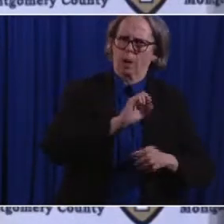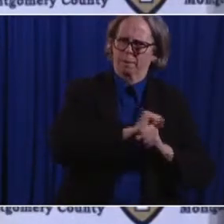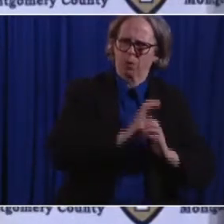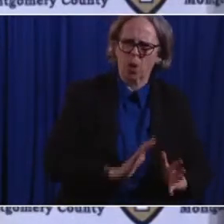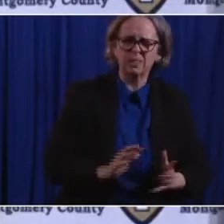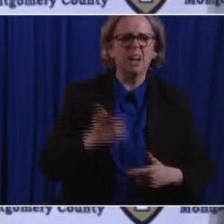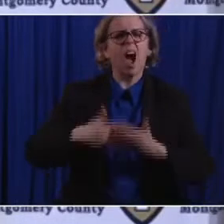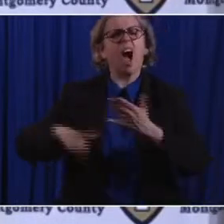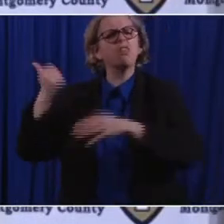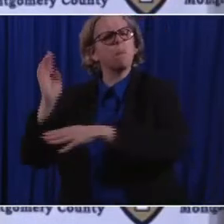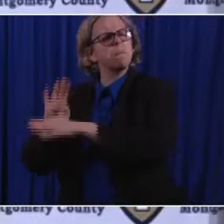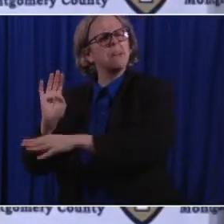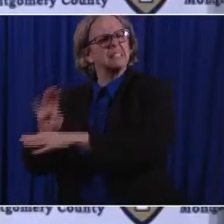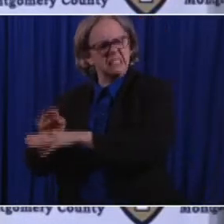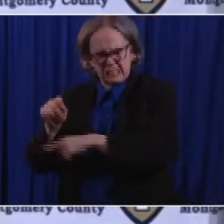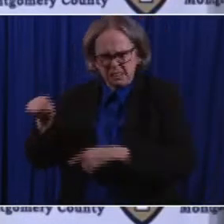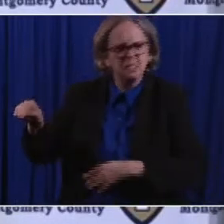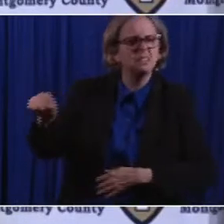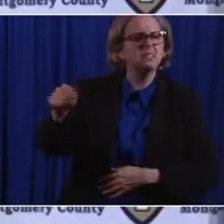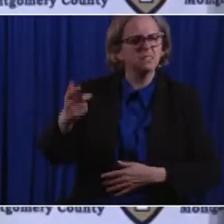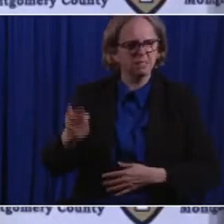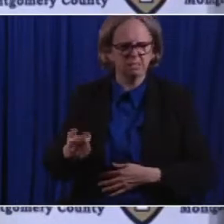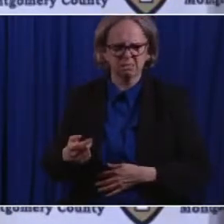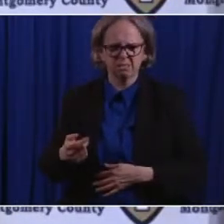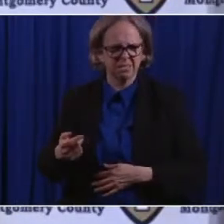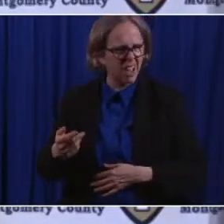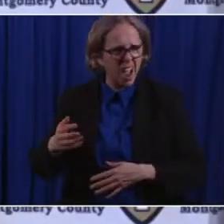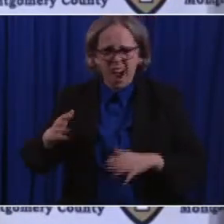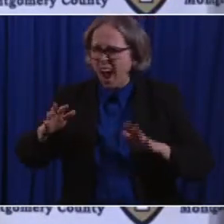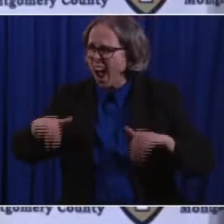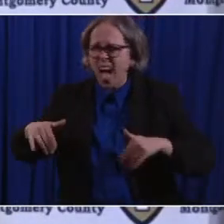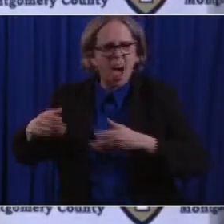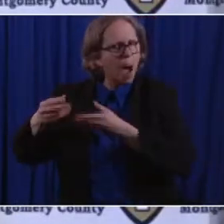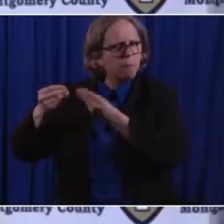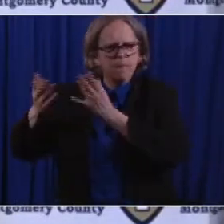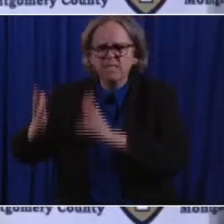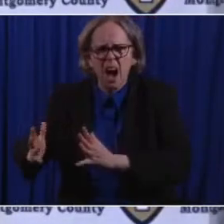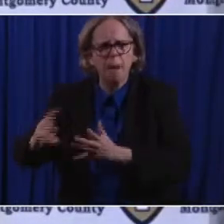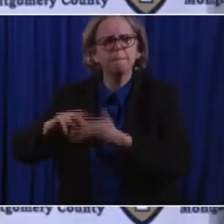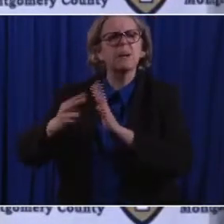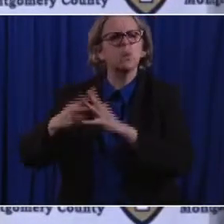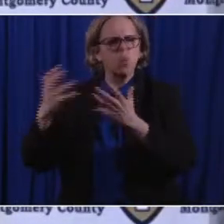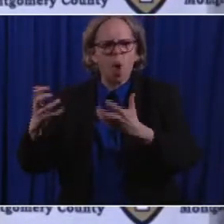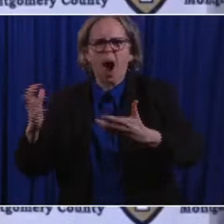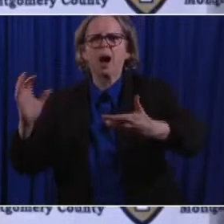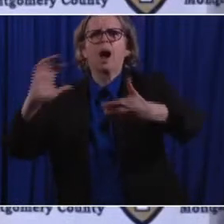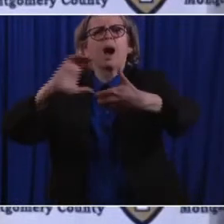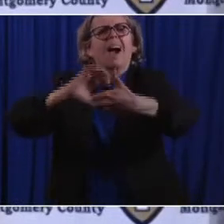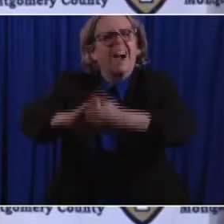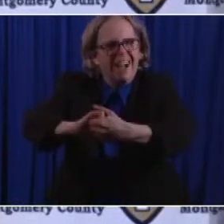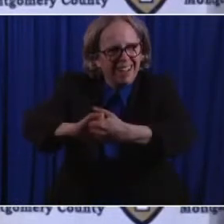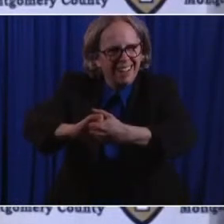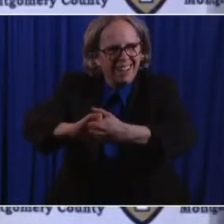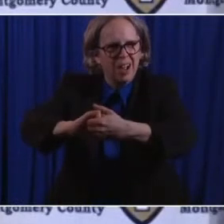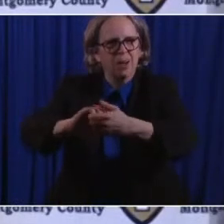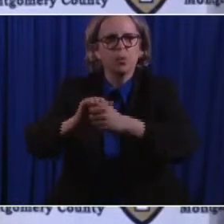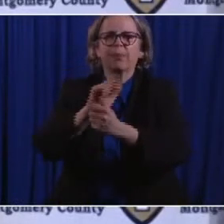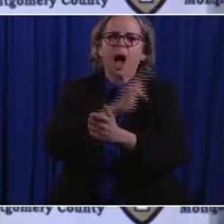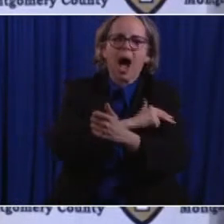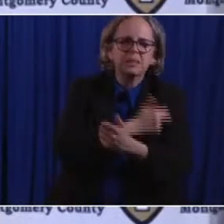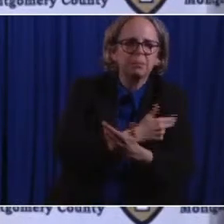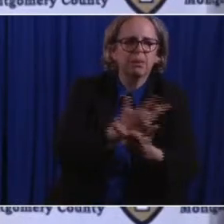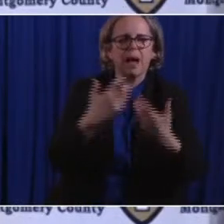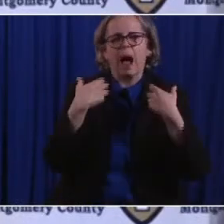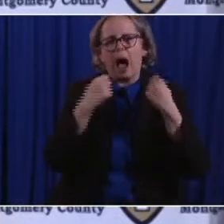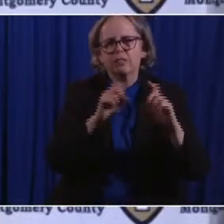that are not providers, are not providing vaccine, who want to partner with a health partner to be able to